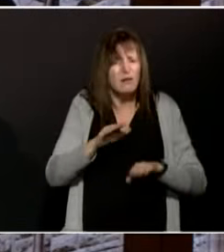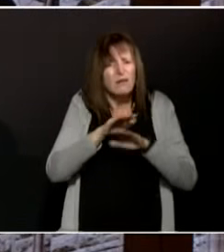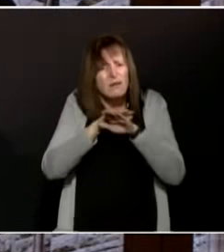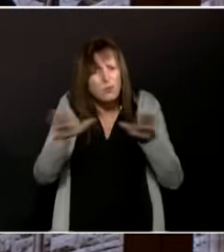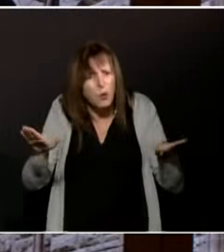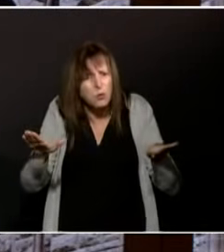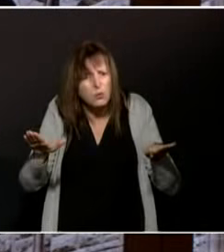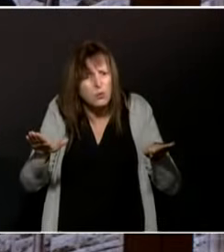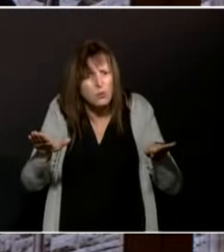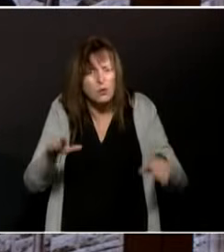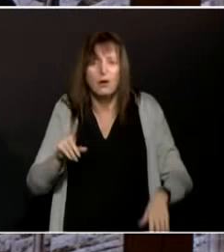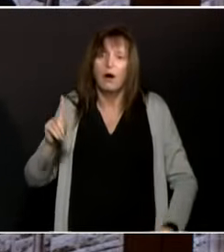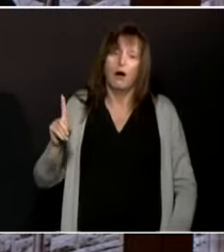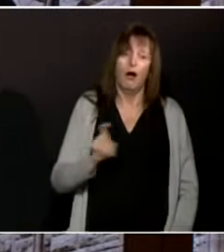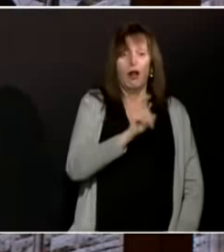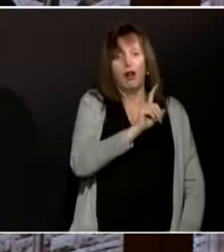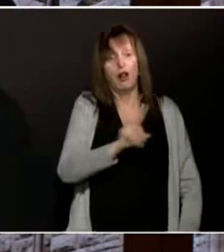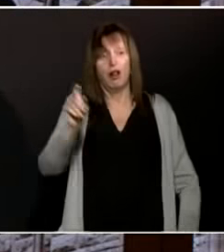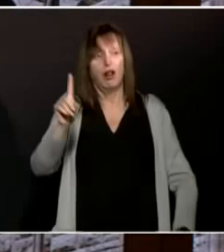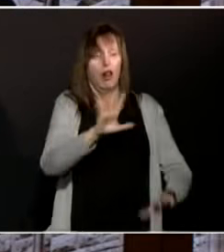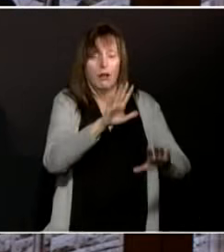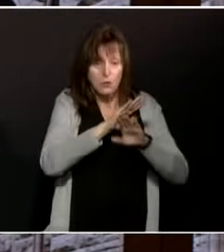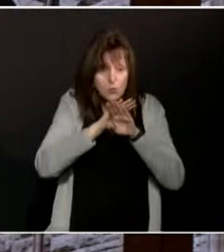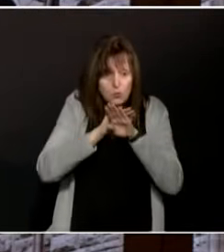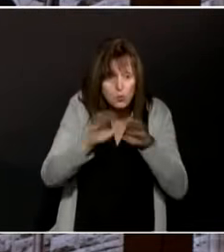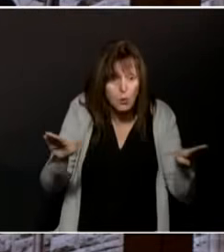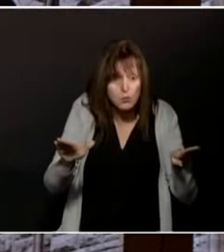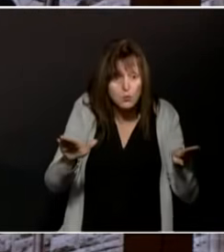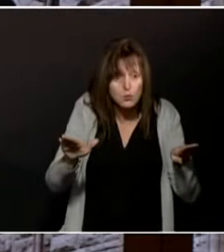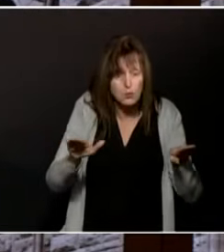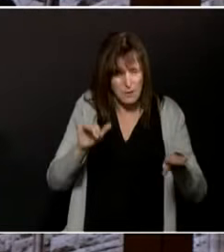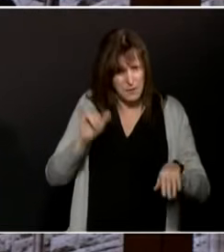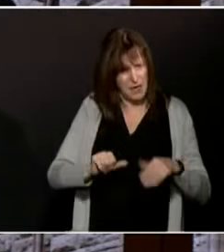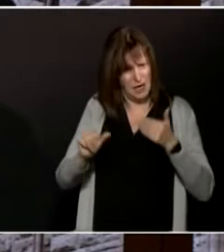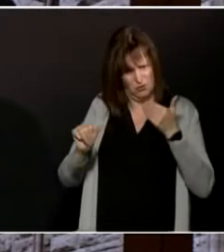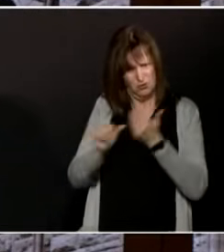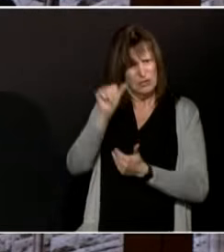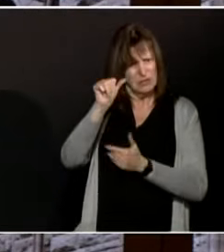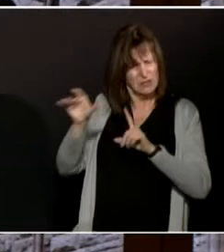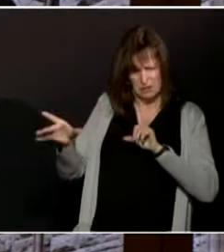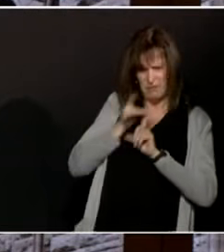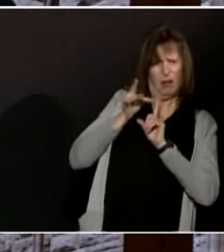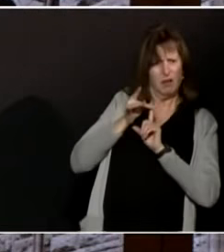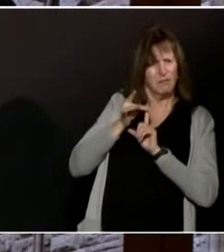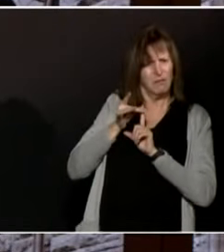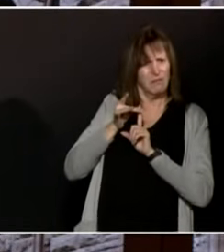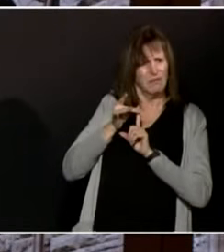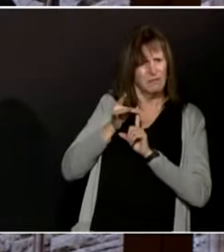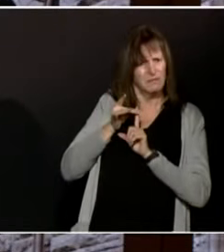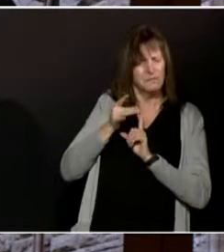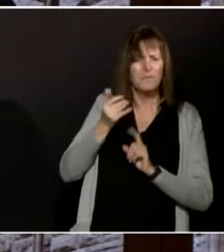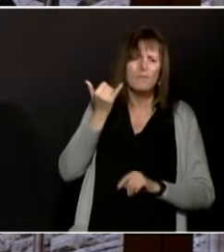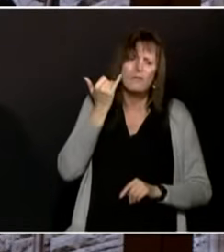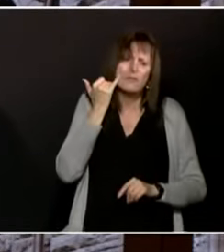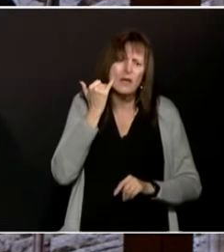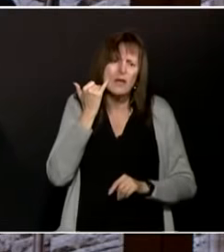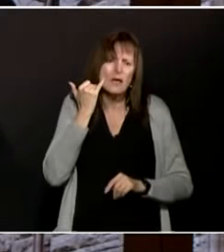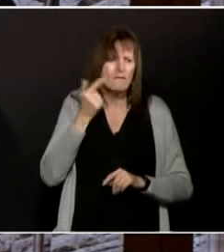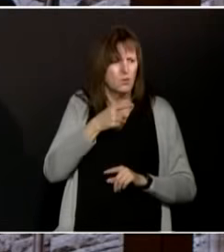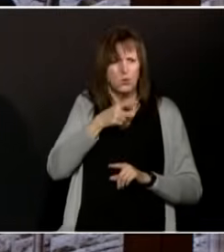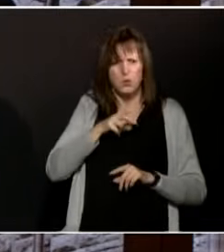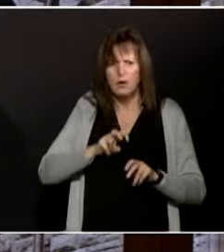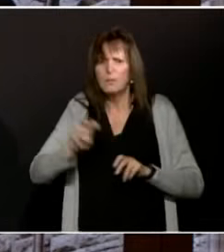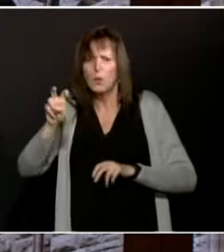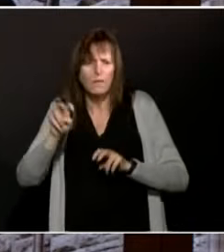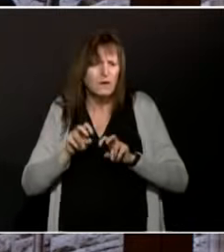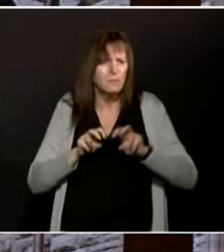getting exposed, if you might have been exposed, you risk to bring to other areas that haven't got the same impact. So you have to be considerate of one